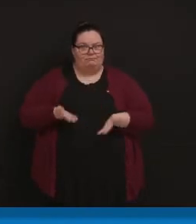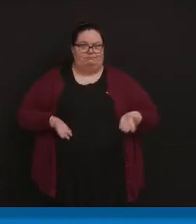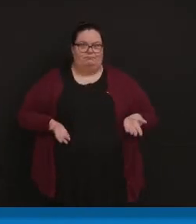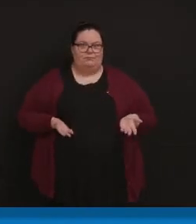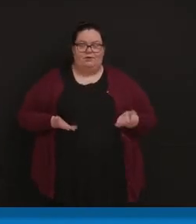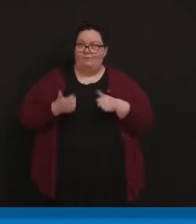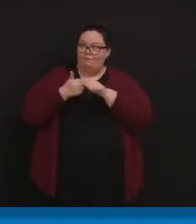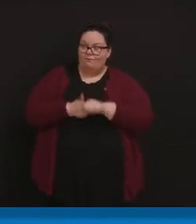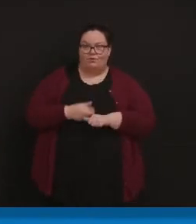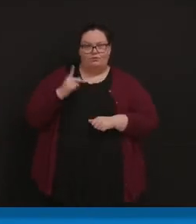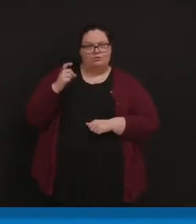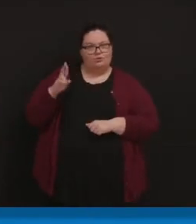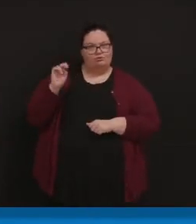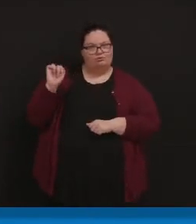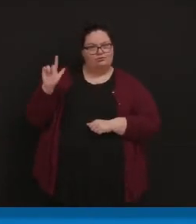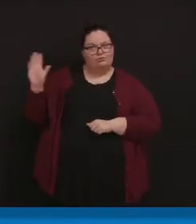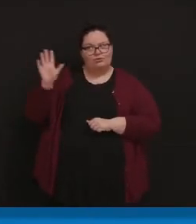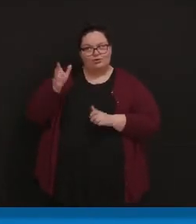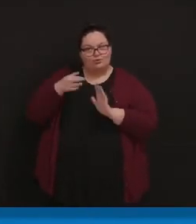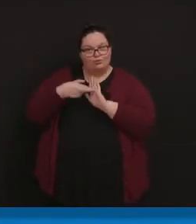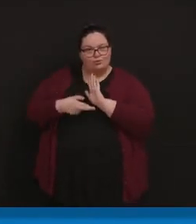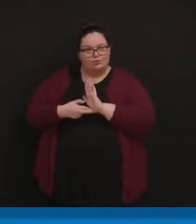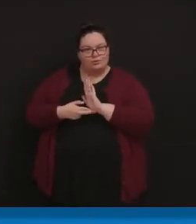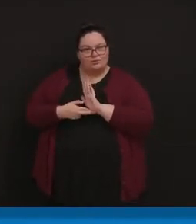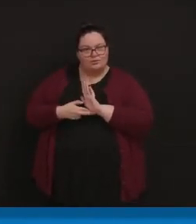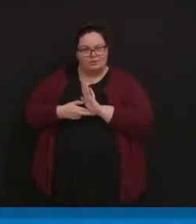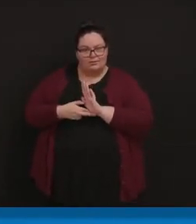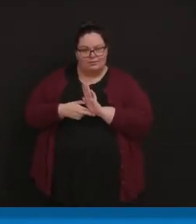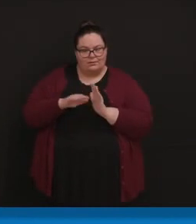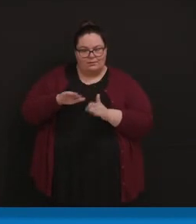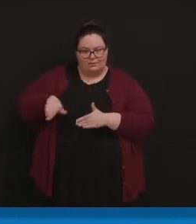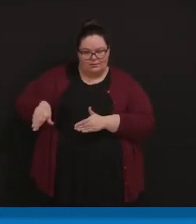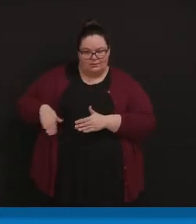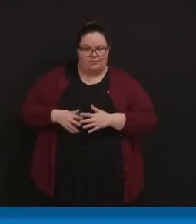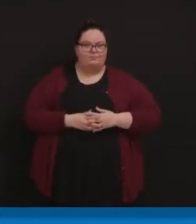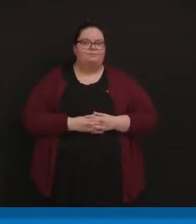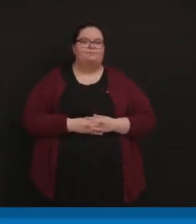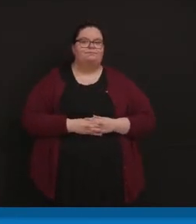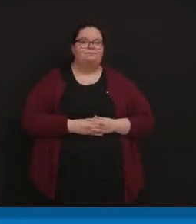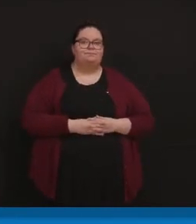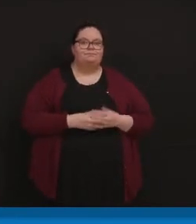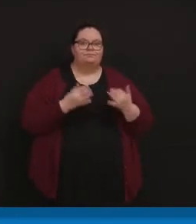Dr. Russell's rules and making sure that we put this behind us.